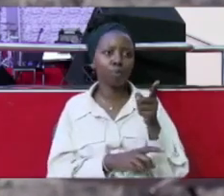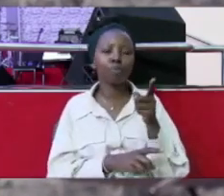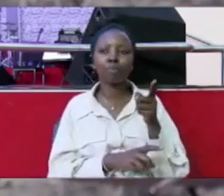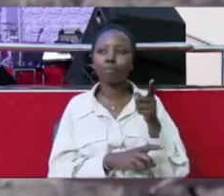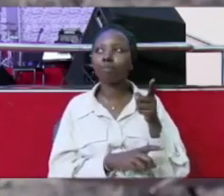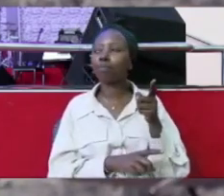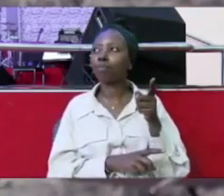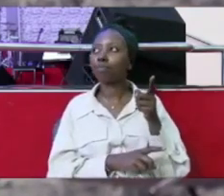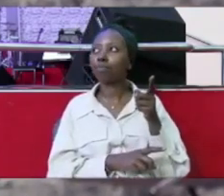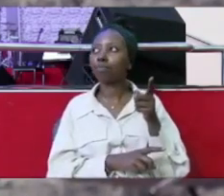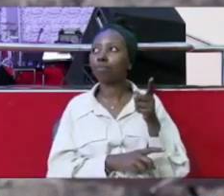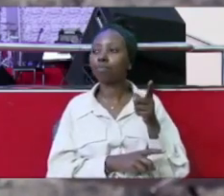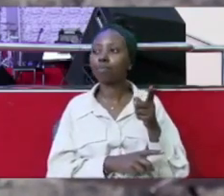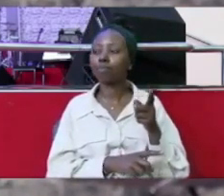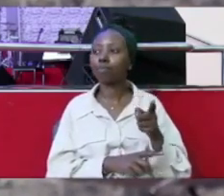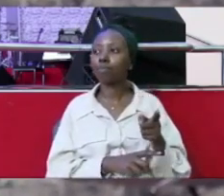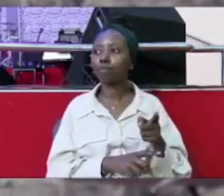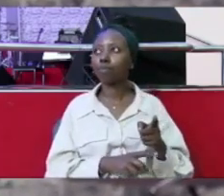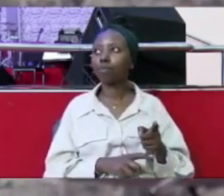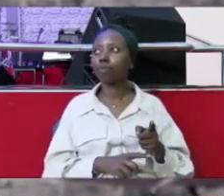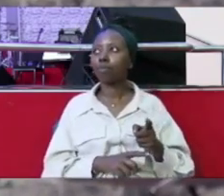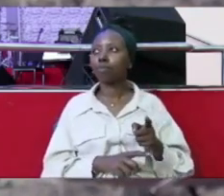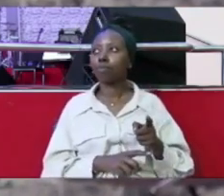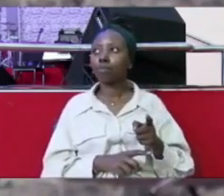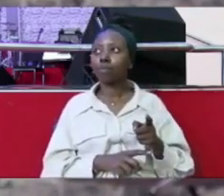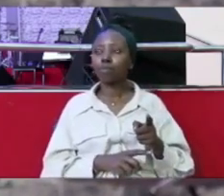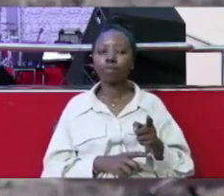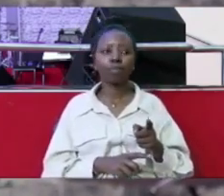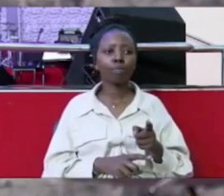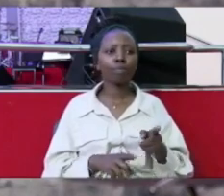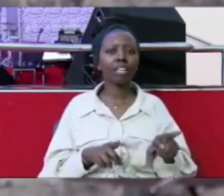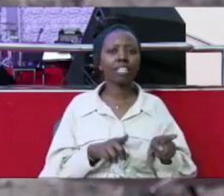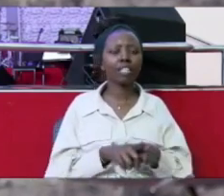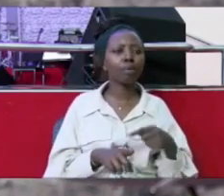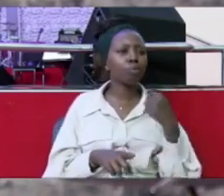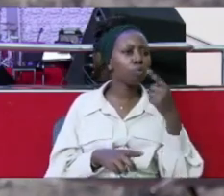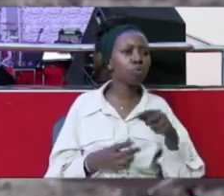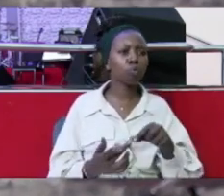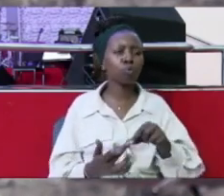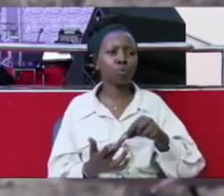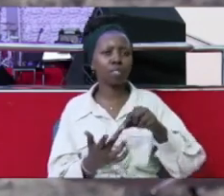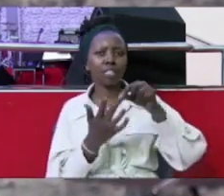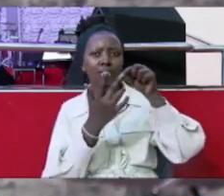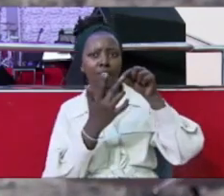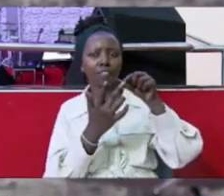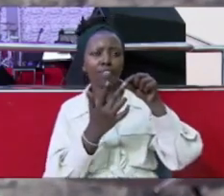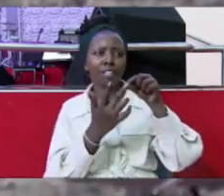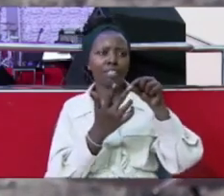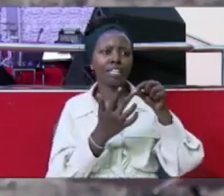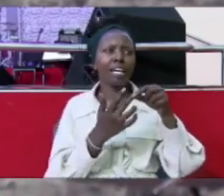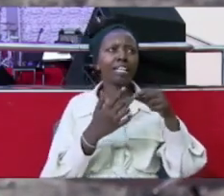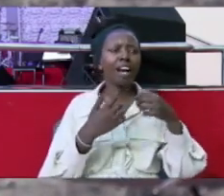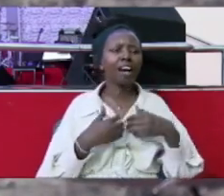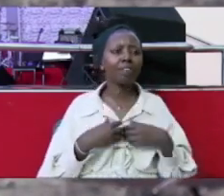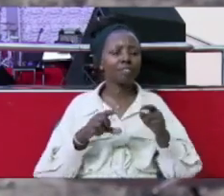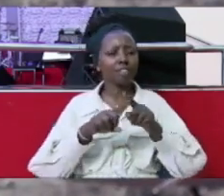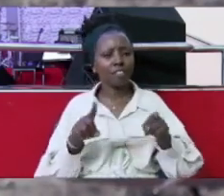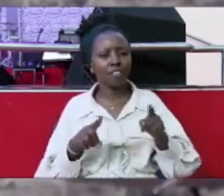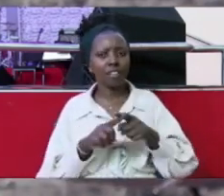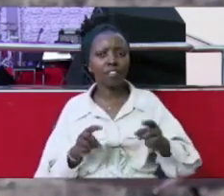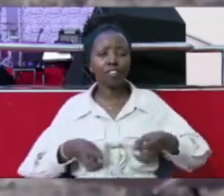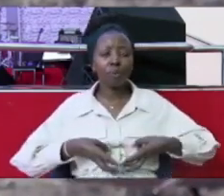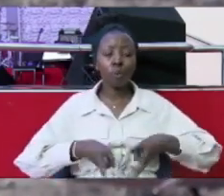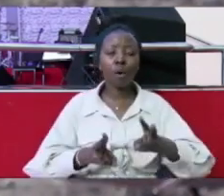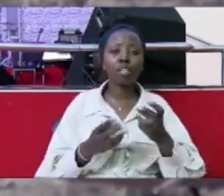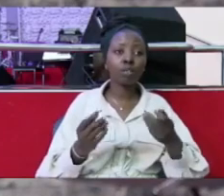wa kuweza kukana watu with their unique uniqueness and diversity of approach to matters. Kama vile wako na